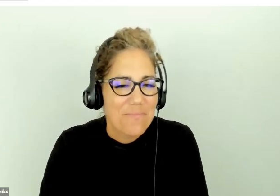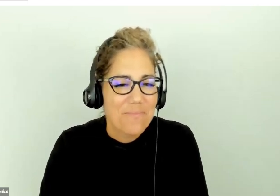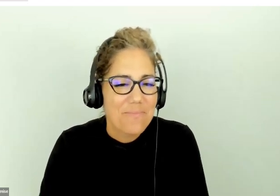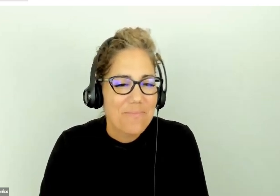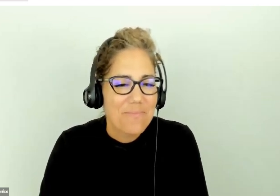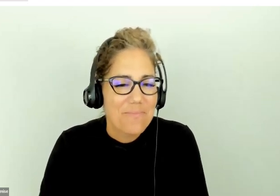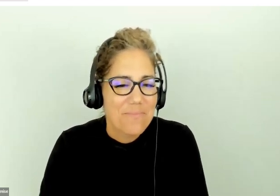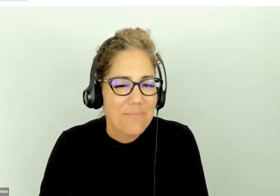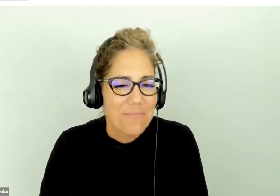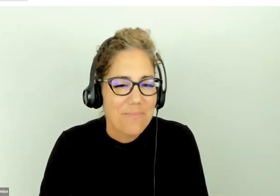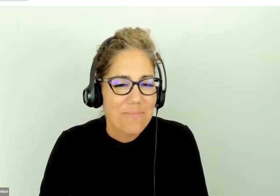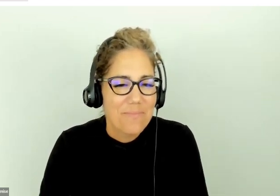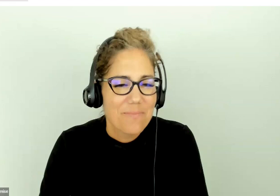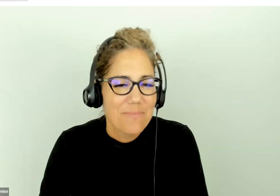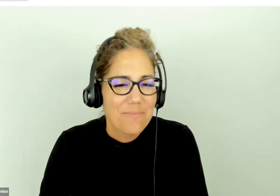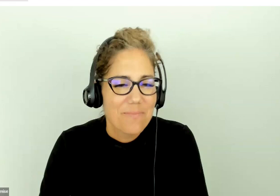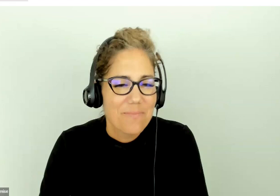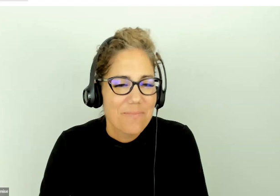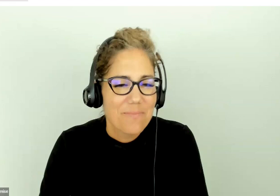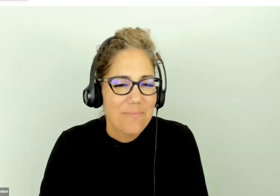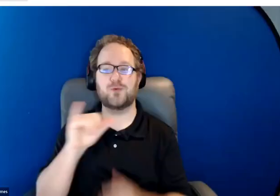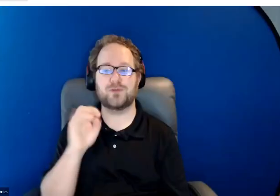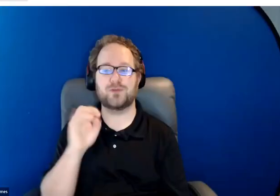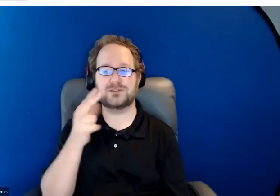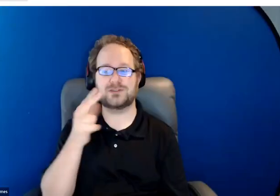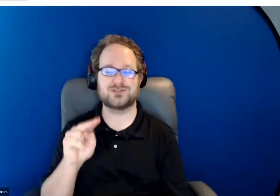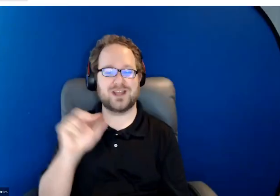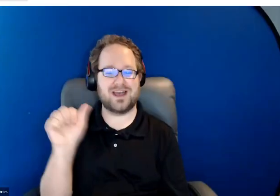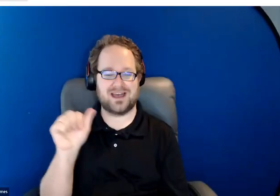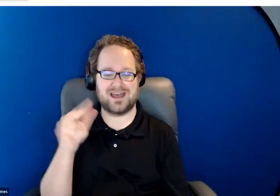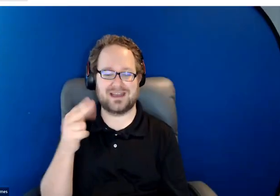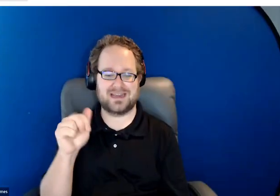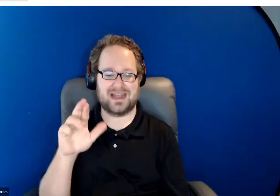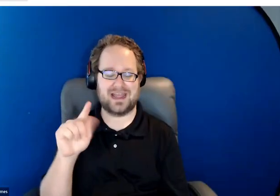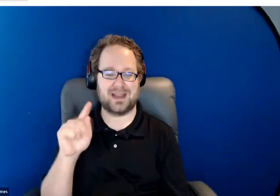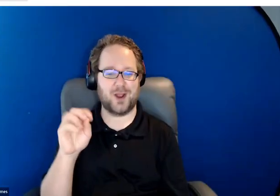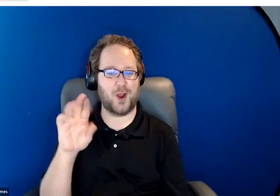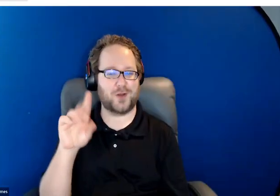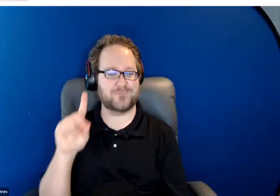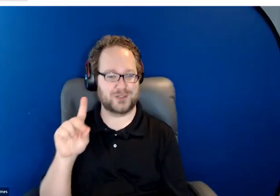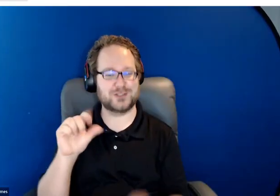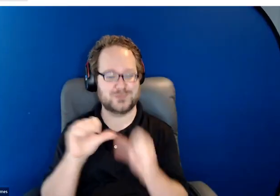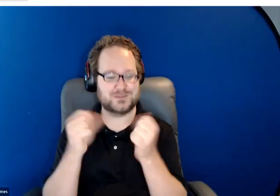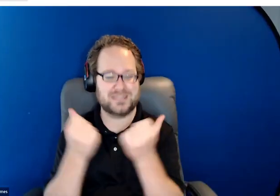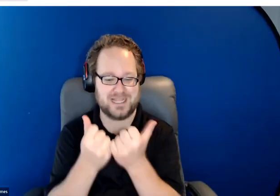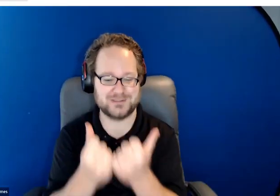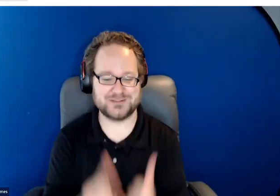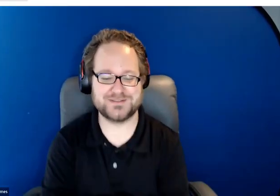been supported through the John A. Hartford Foundation and the Institute for Healthcare Improvement.